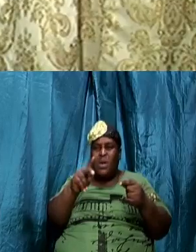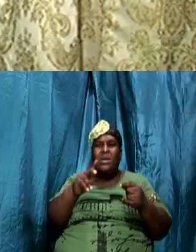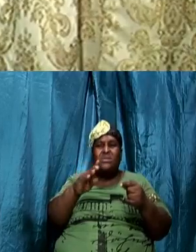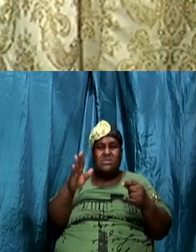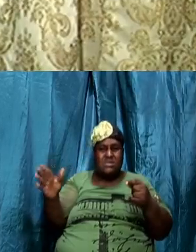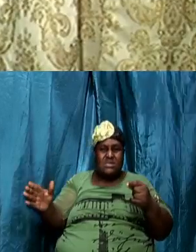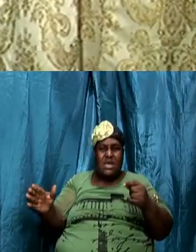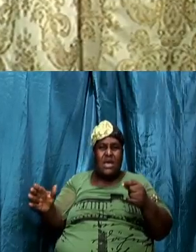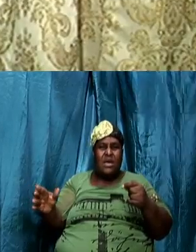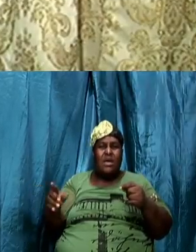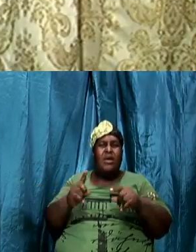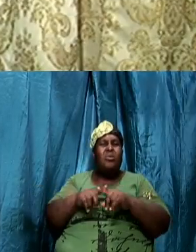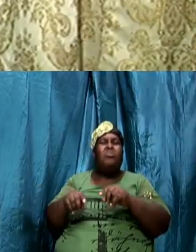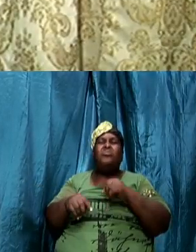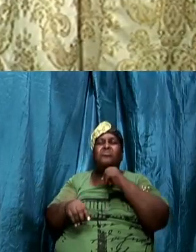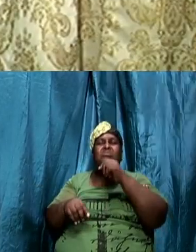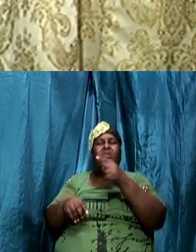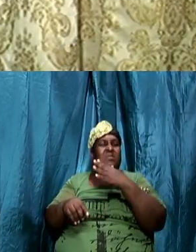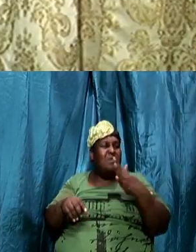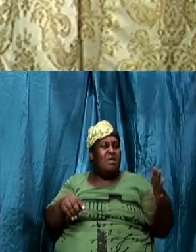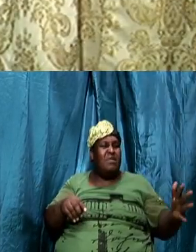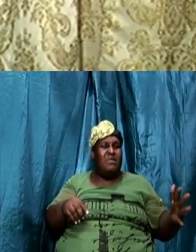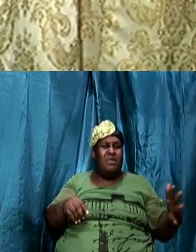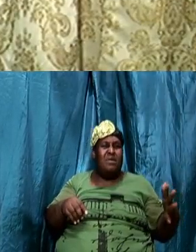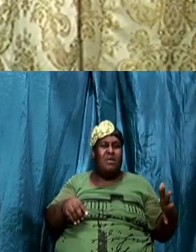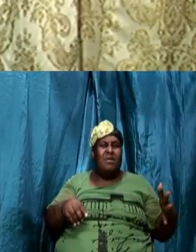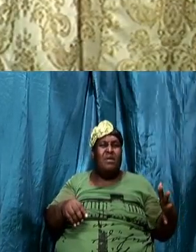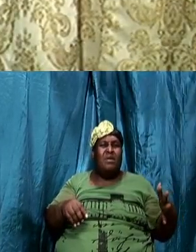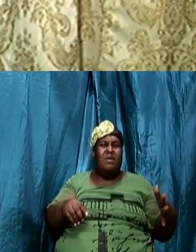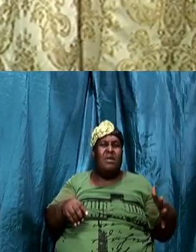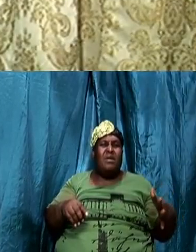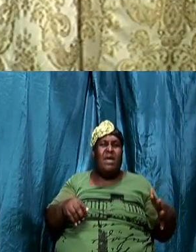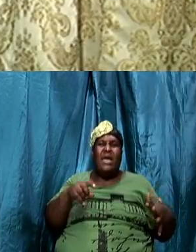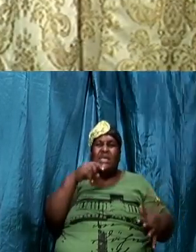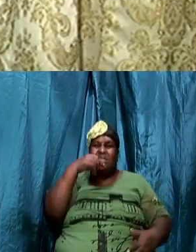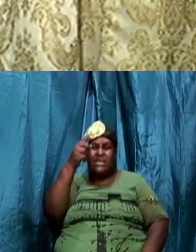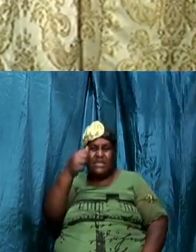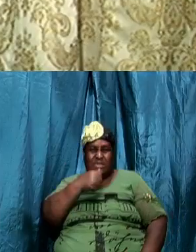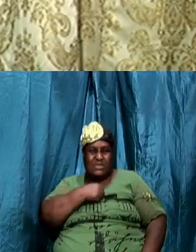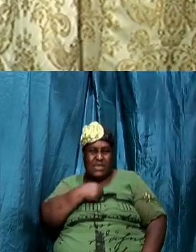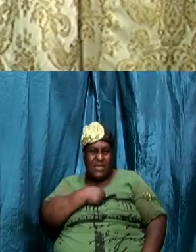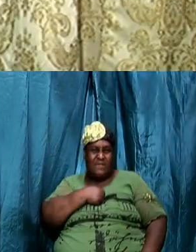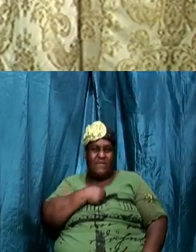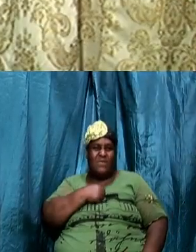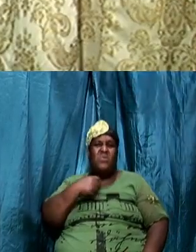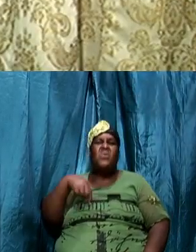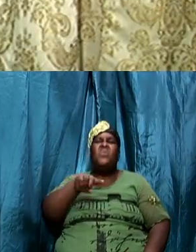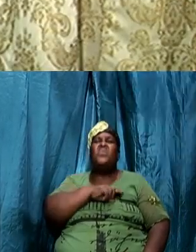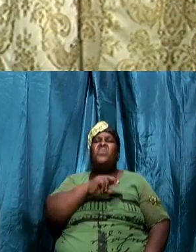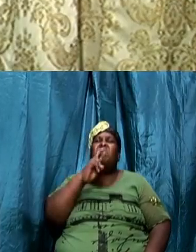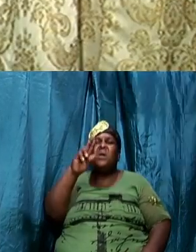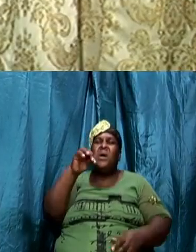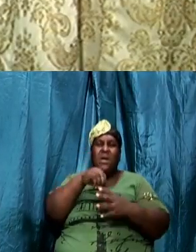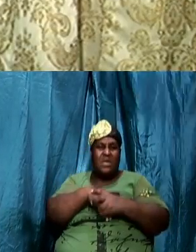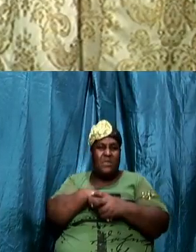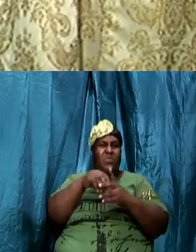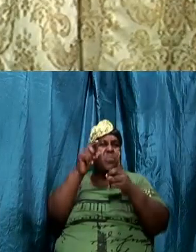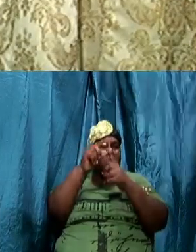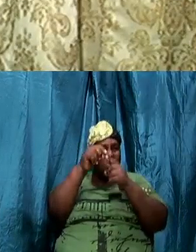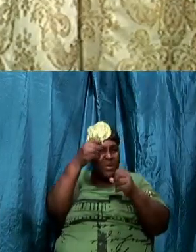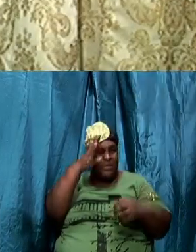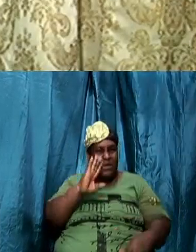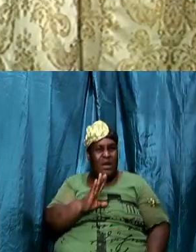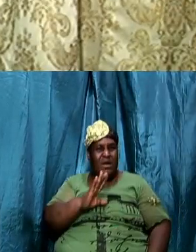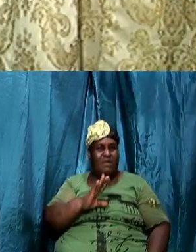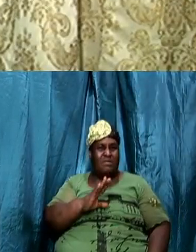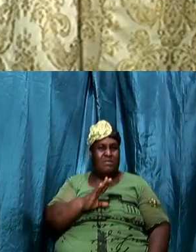but not the other. And convince ourselves that we are still in the world. Because ultimately, God said don't